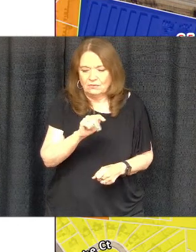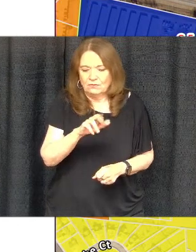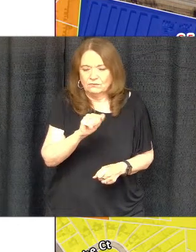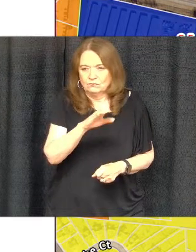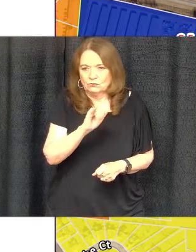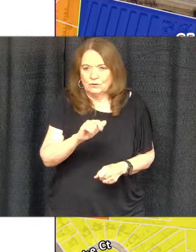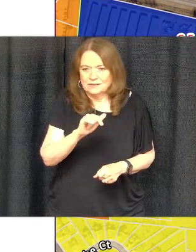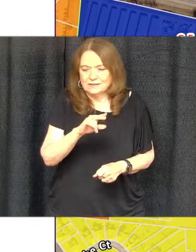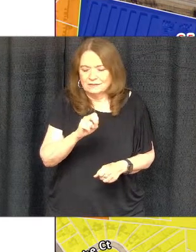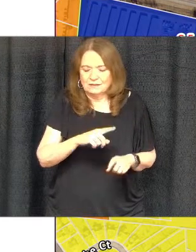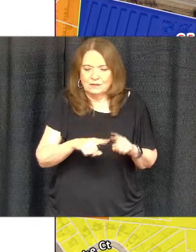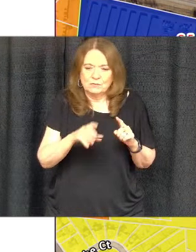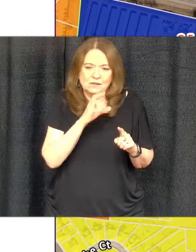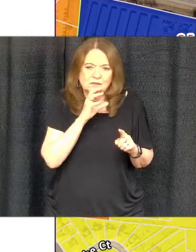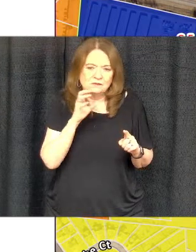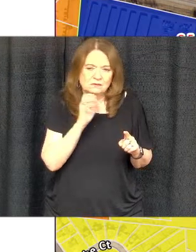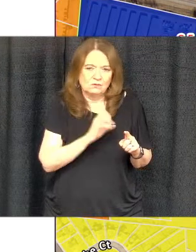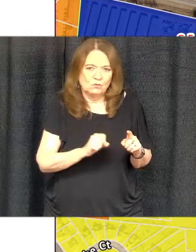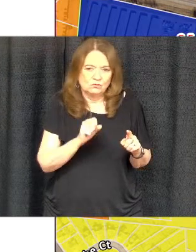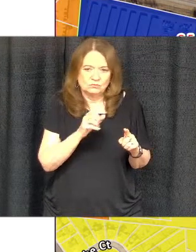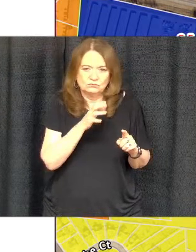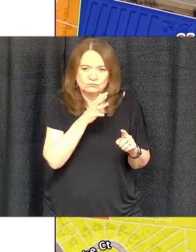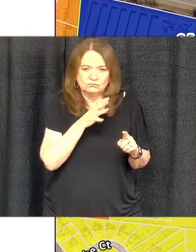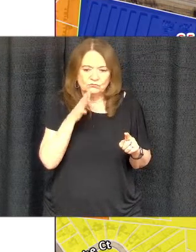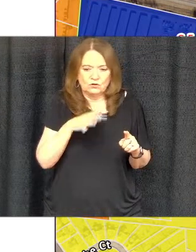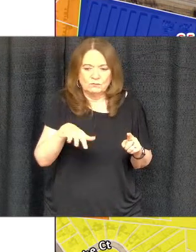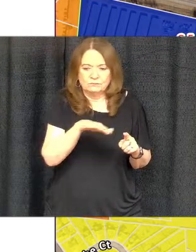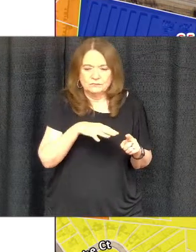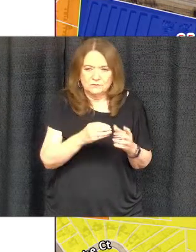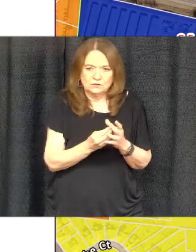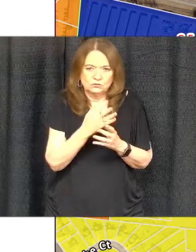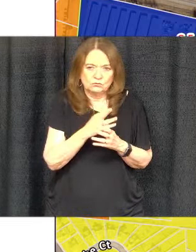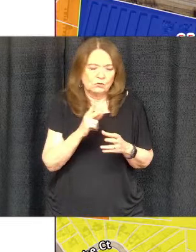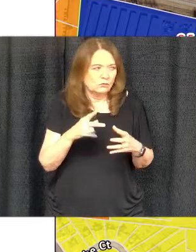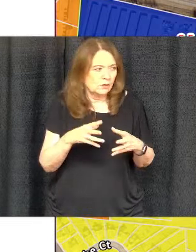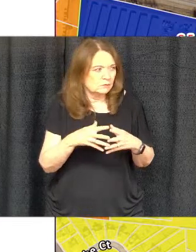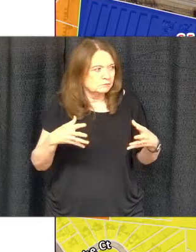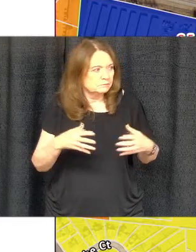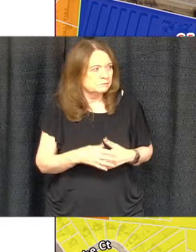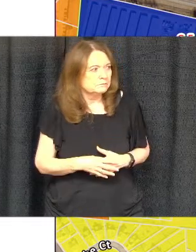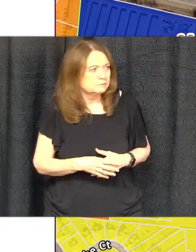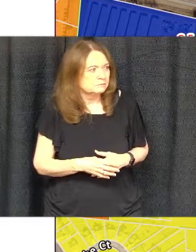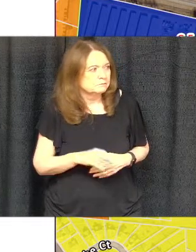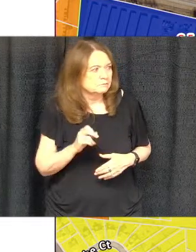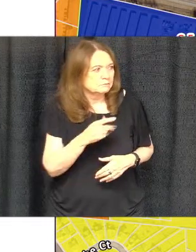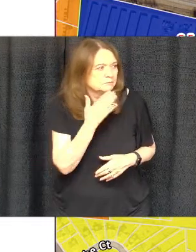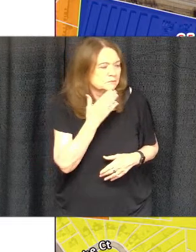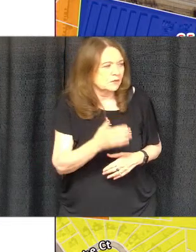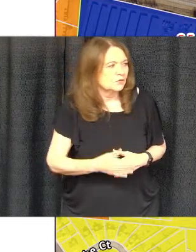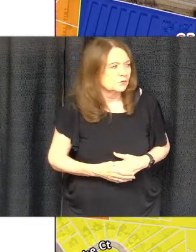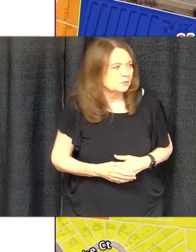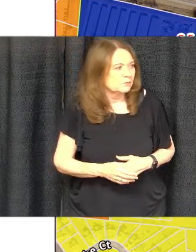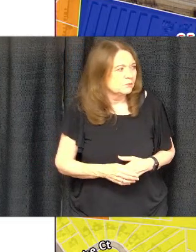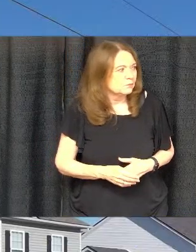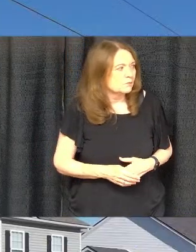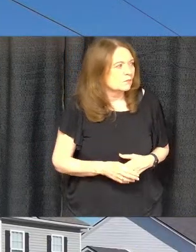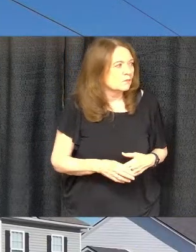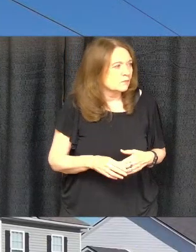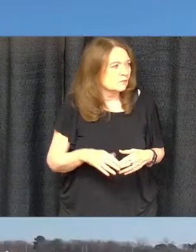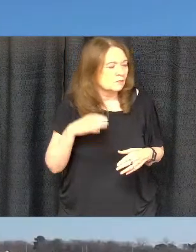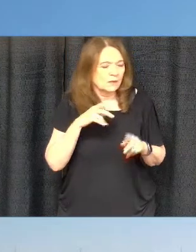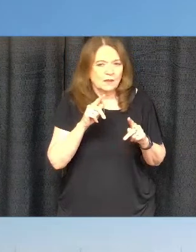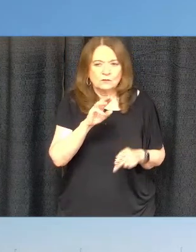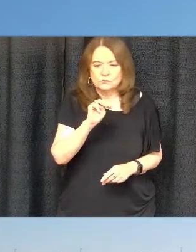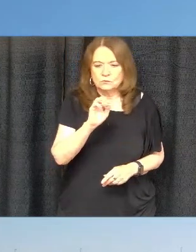it is an old farm path that has grown up over time. Thank you. That's all I have. Councilperson Marquis,